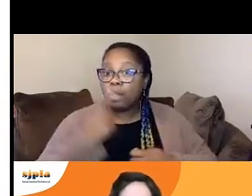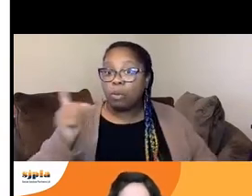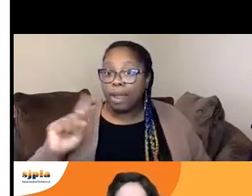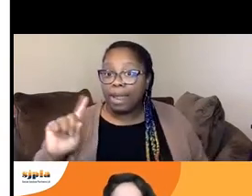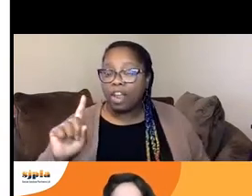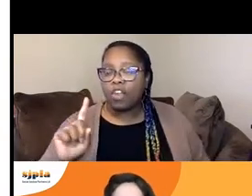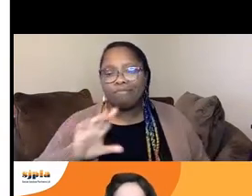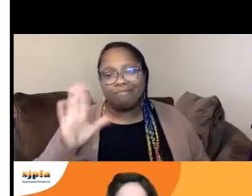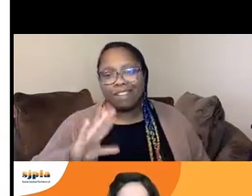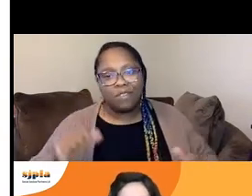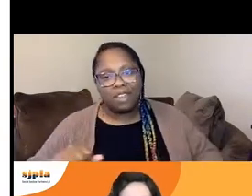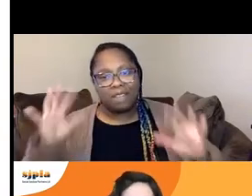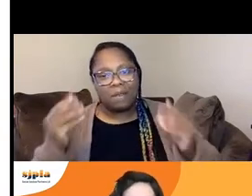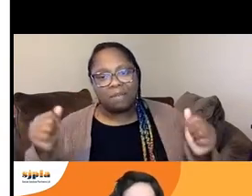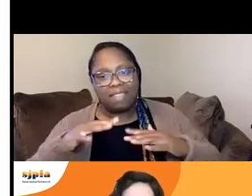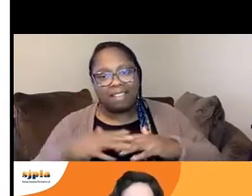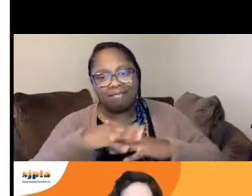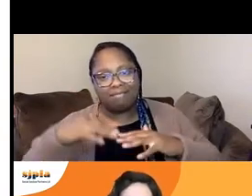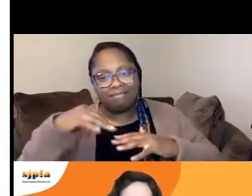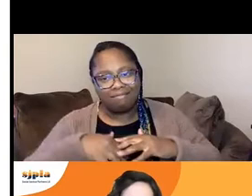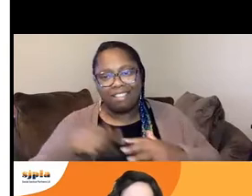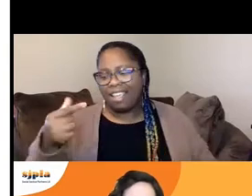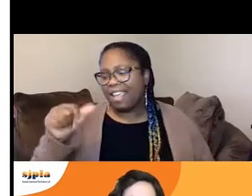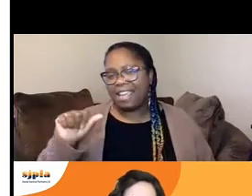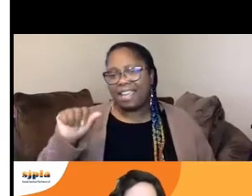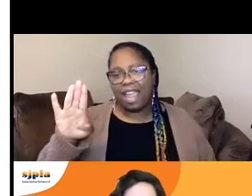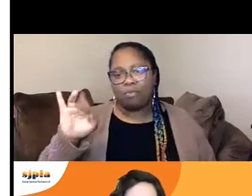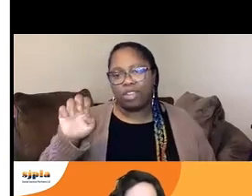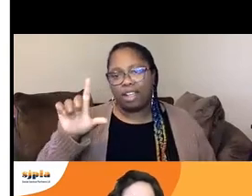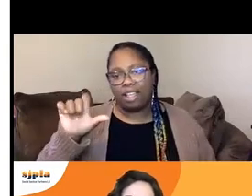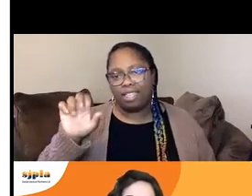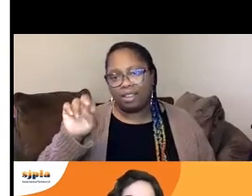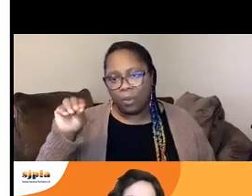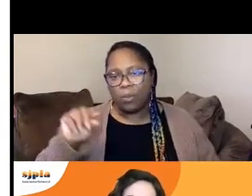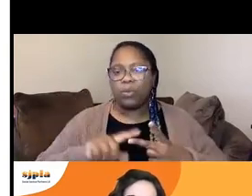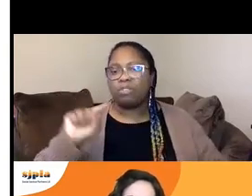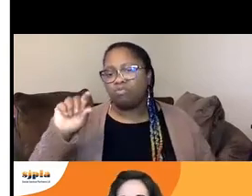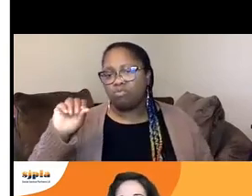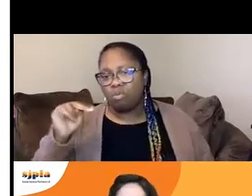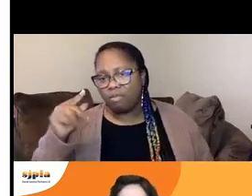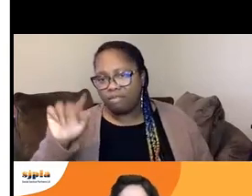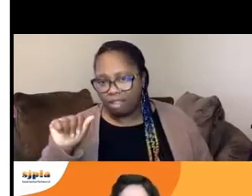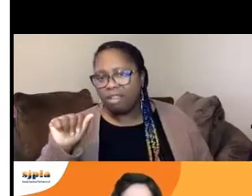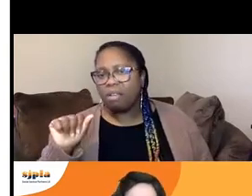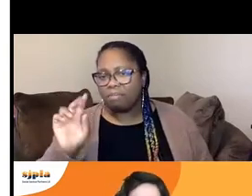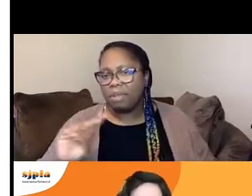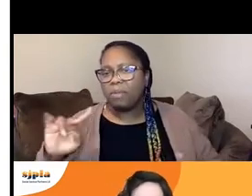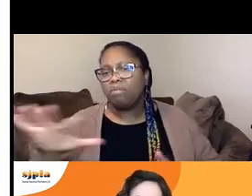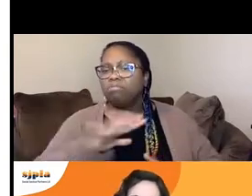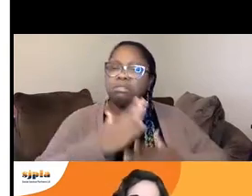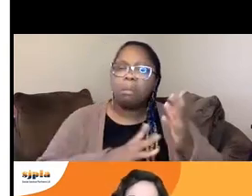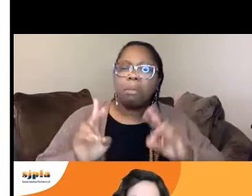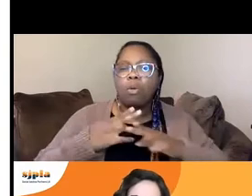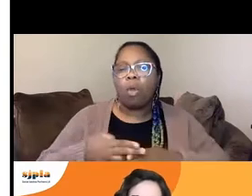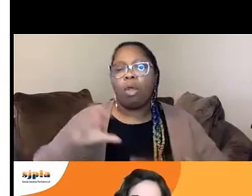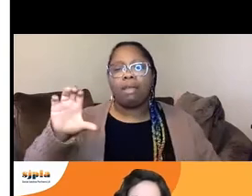unceded indigenous land of the Gabrielino Tongva people in what some call Claremont, California. We're